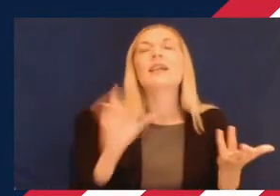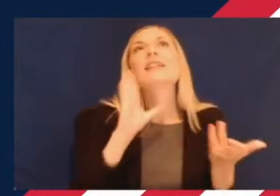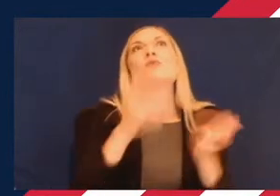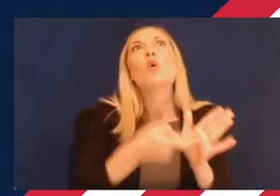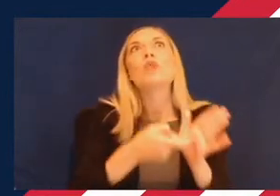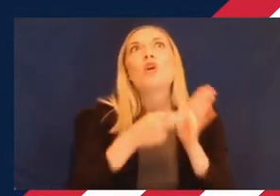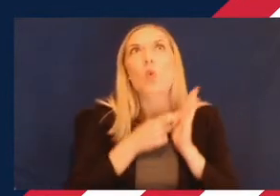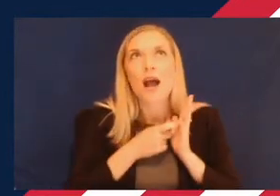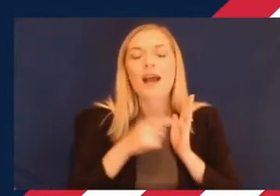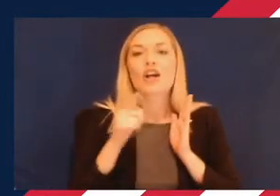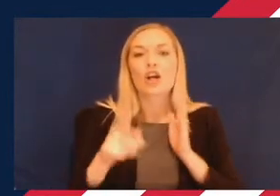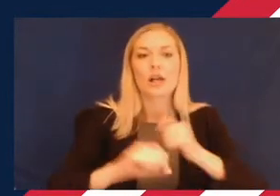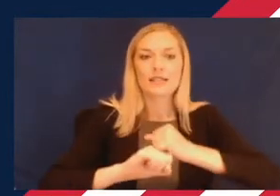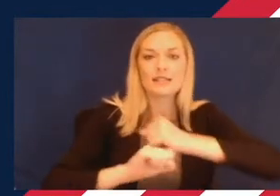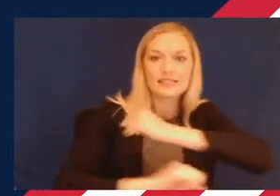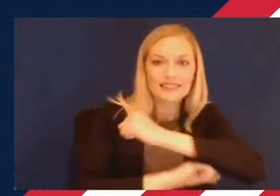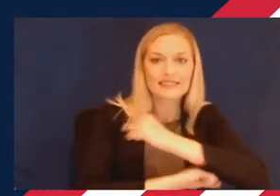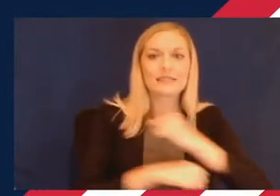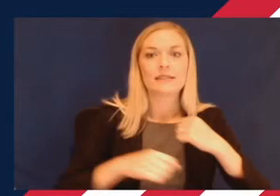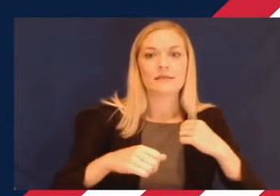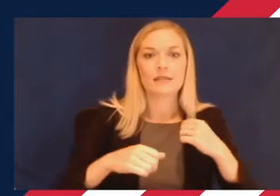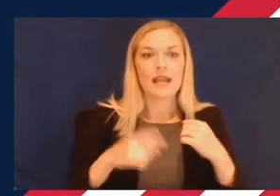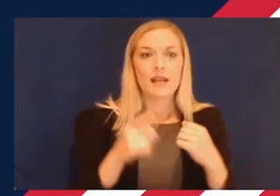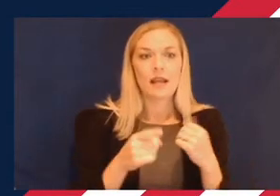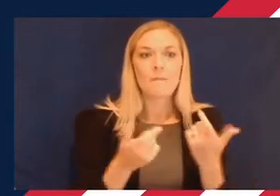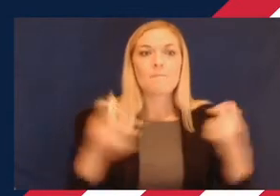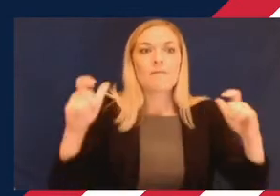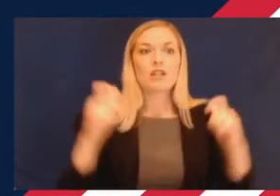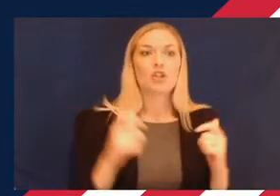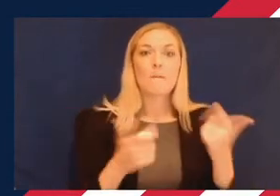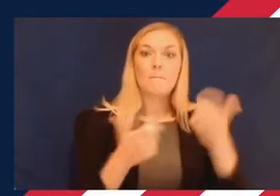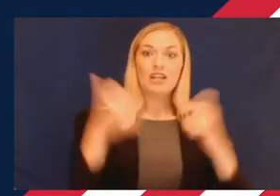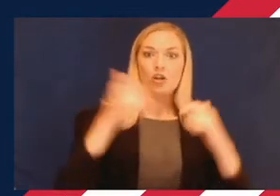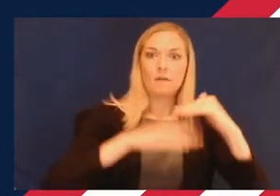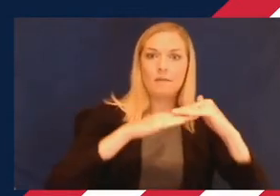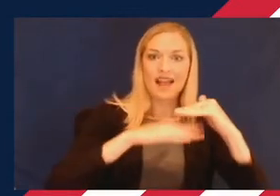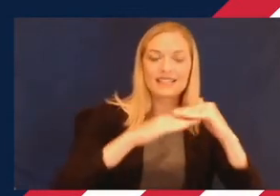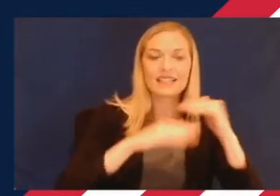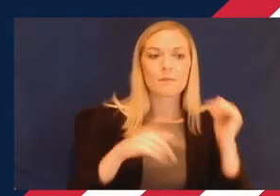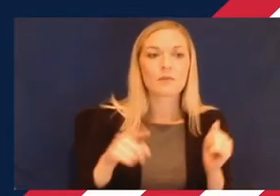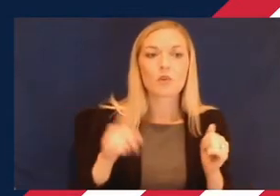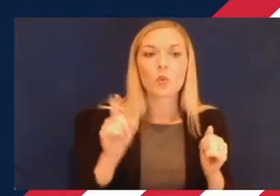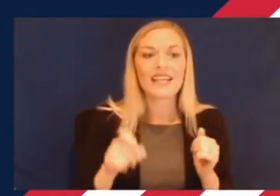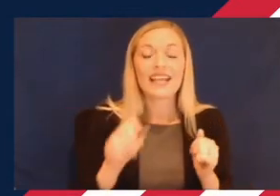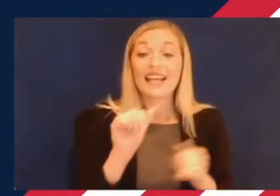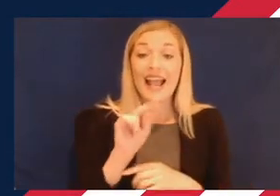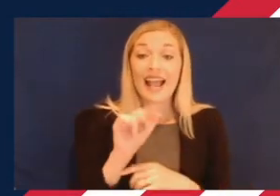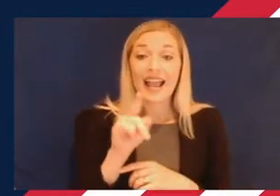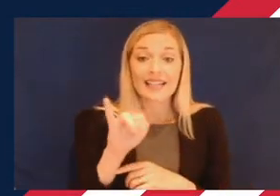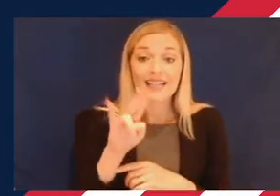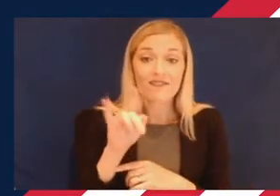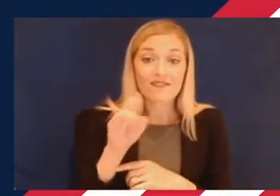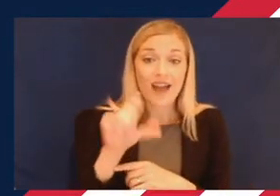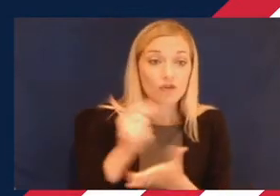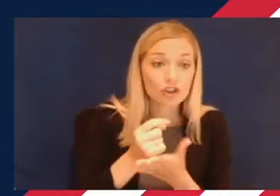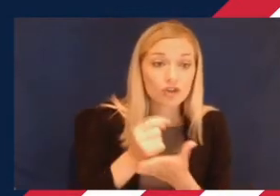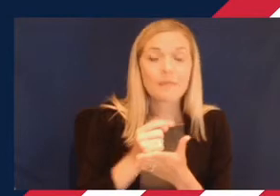promote scientific advancements so we can get a rapid point-of-care diagnostic, antiviral treatments, safe and effective vaccines, solutions to this